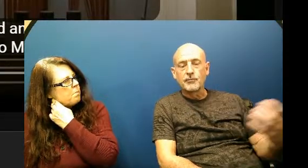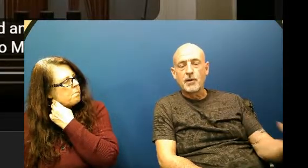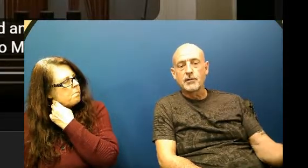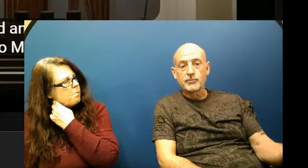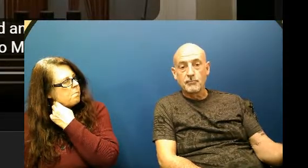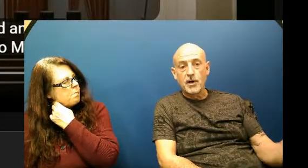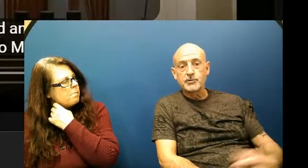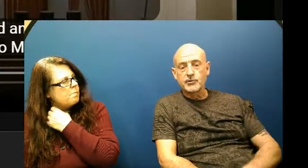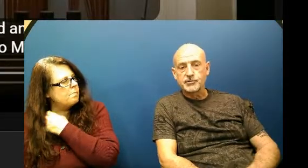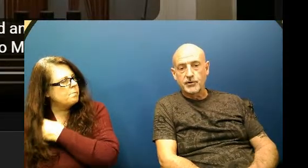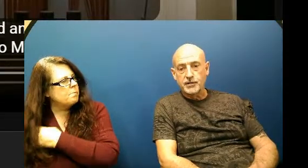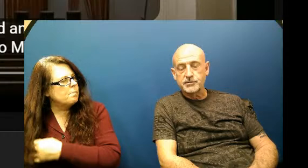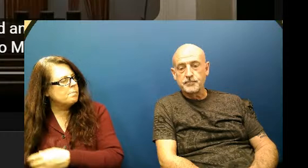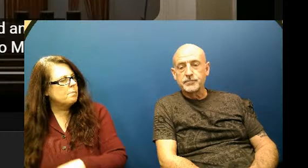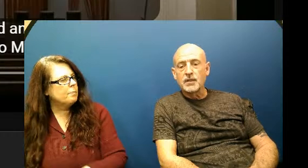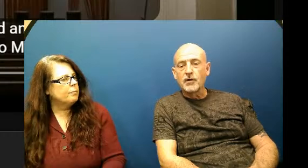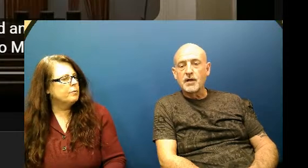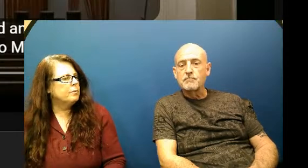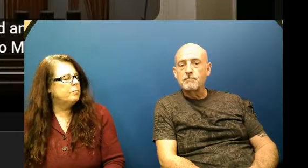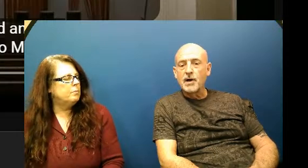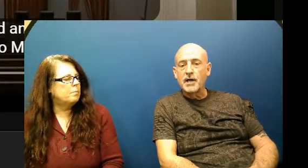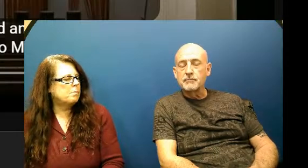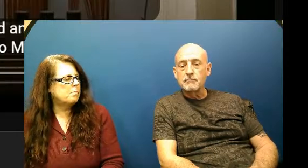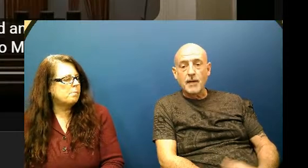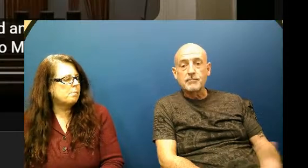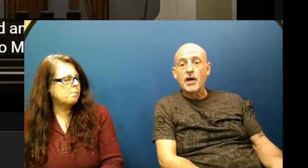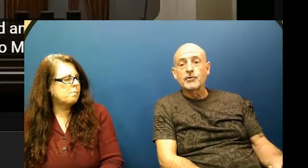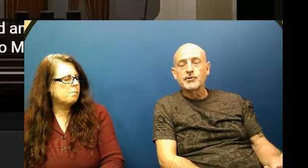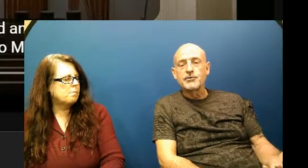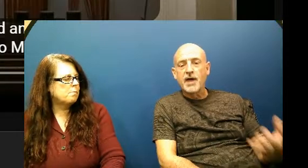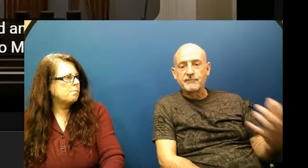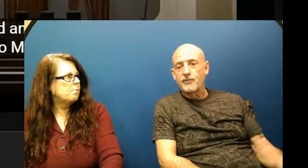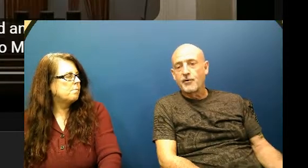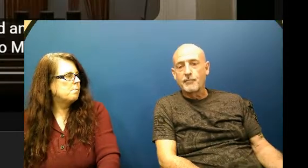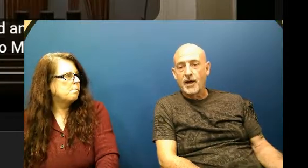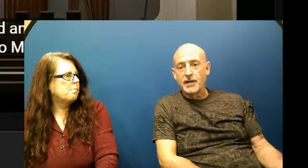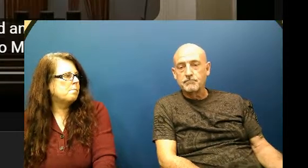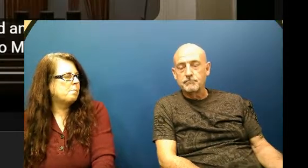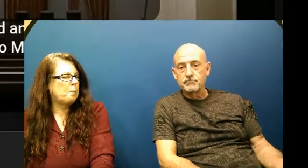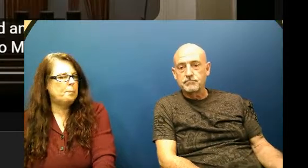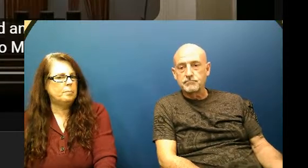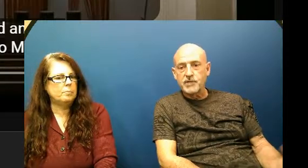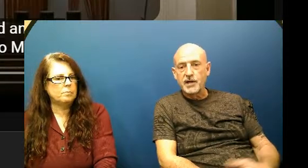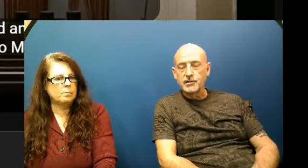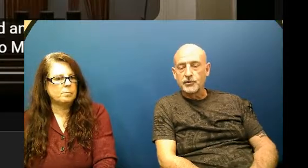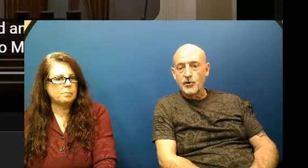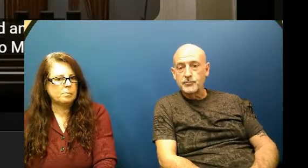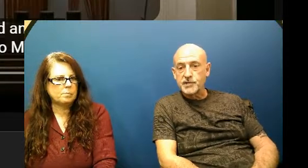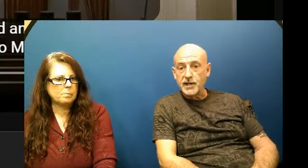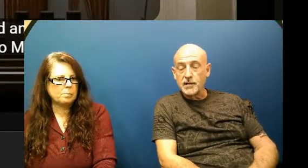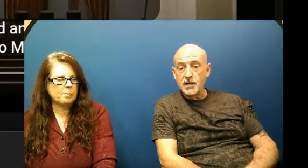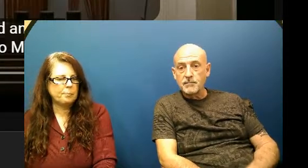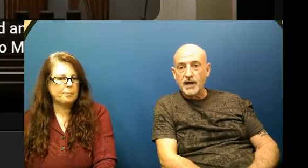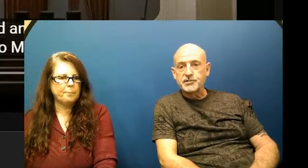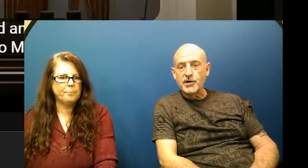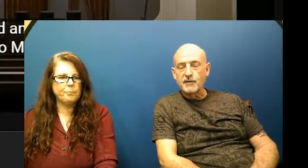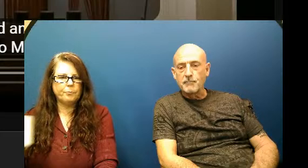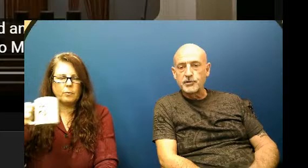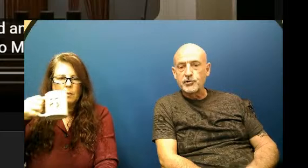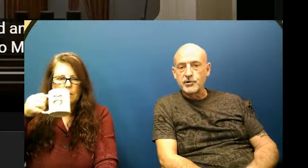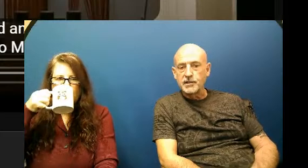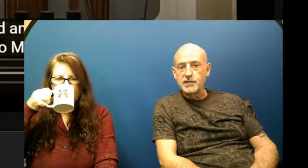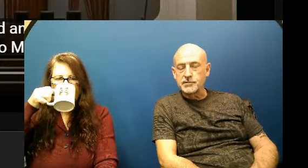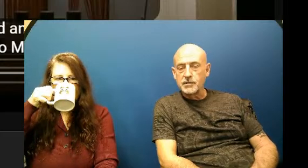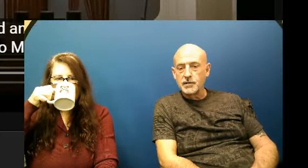their monitoring circuits, right? But I'm not going to do that for my tiny little homestead, but I still